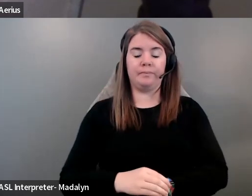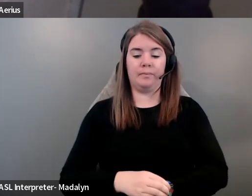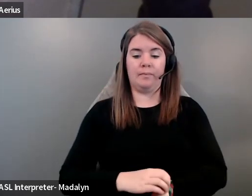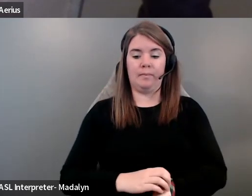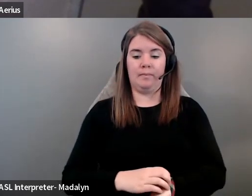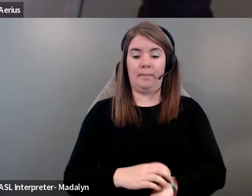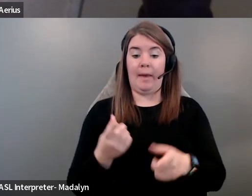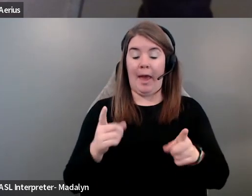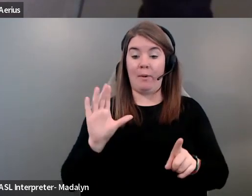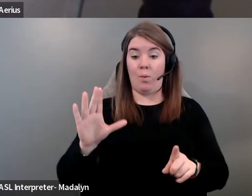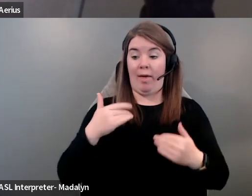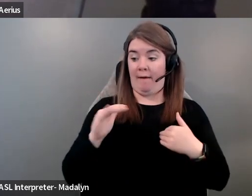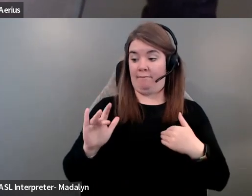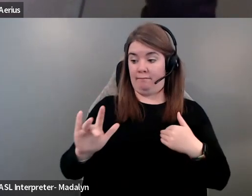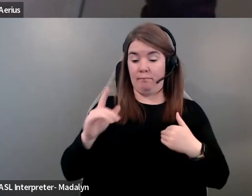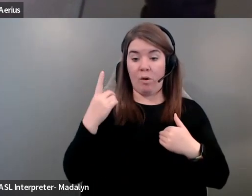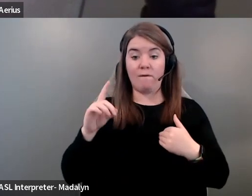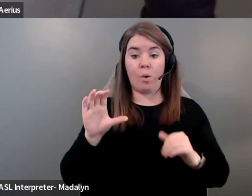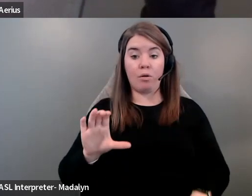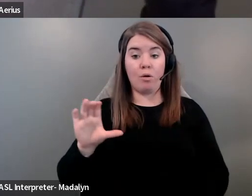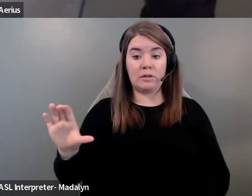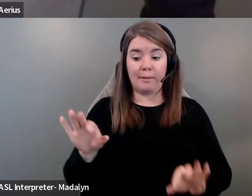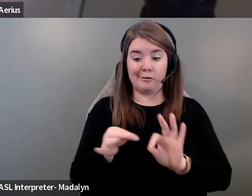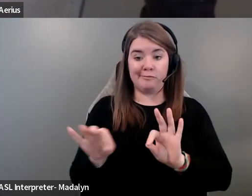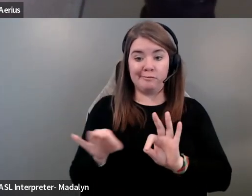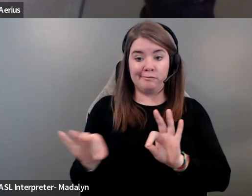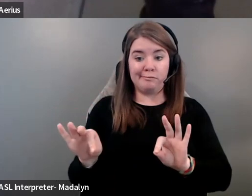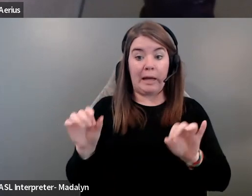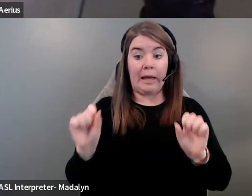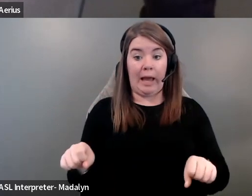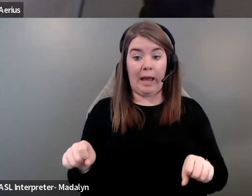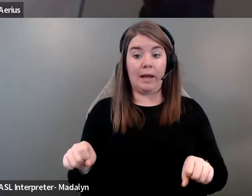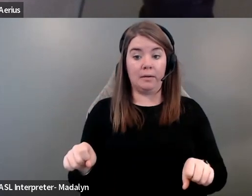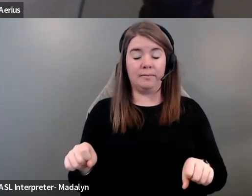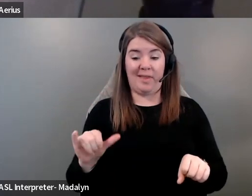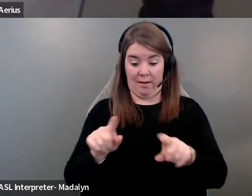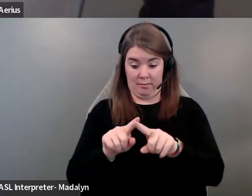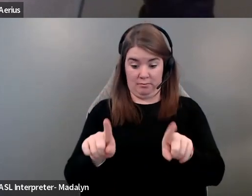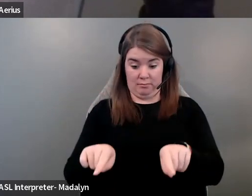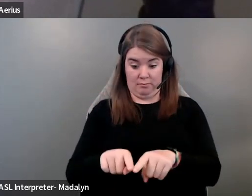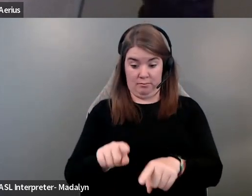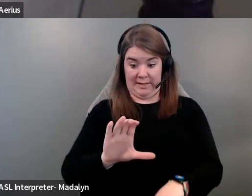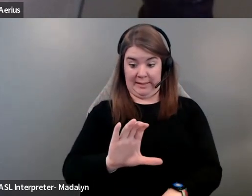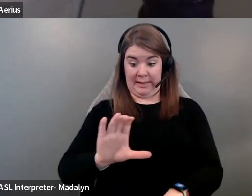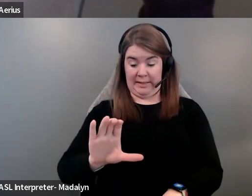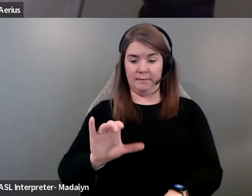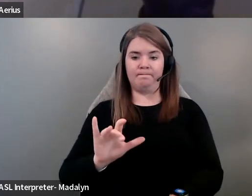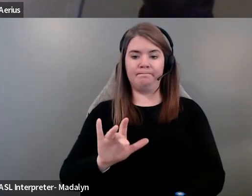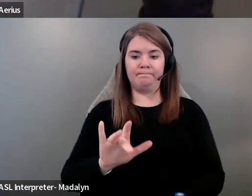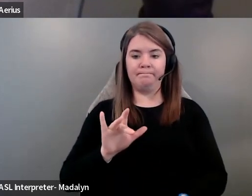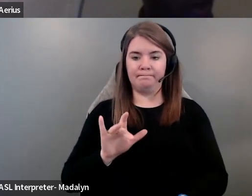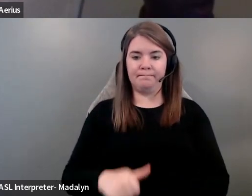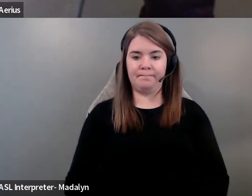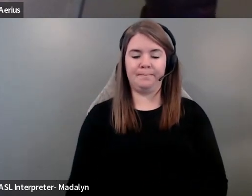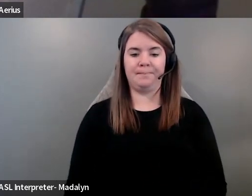closed captioning for today's session. You can view the captioning by selecting the closed captioning tab or CC tab on the